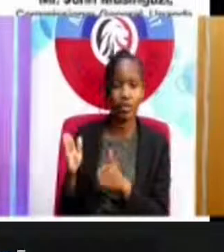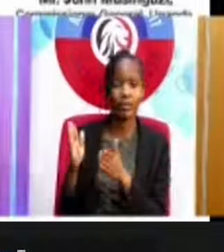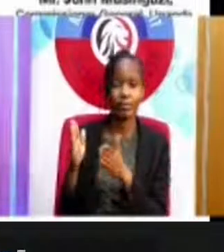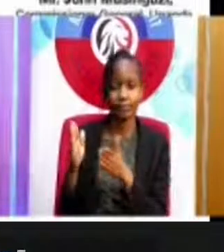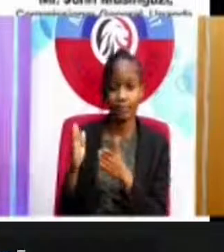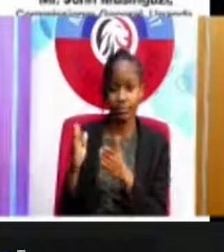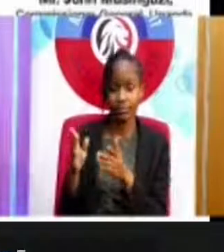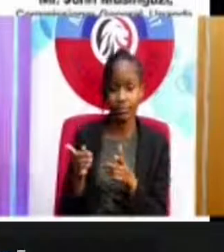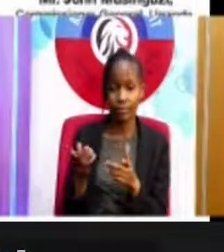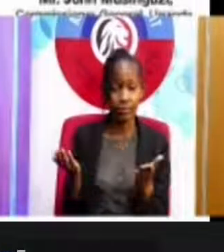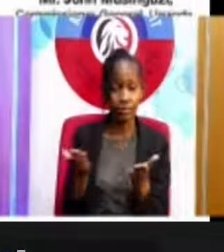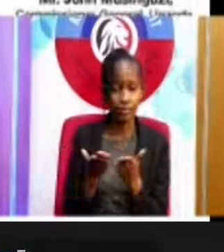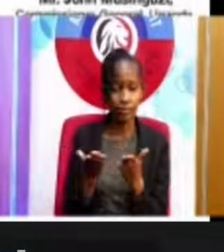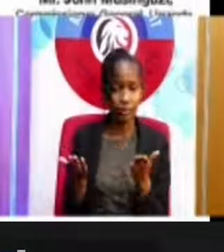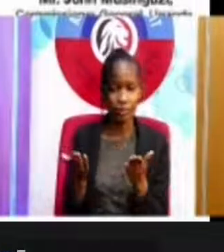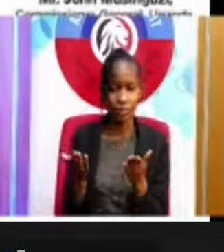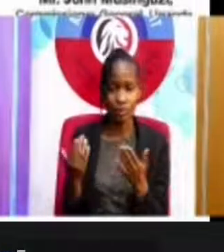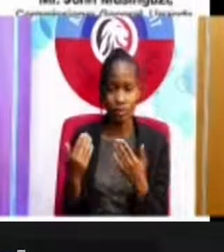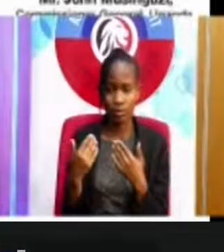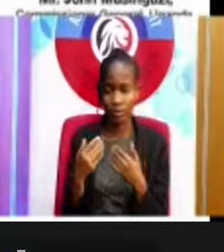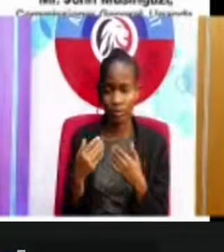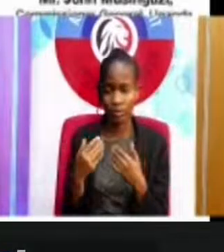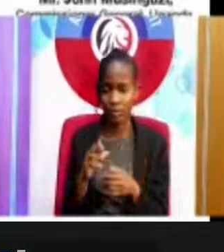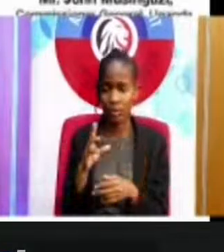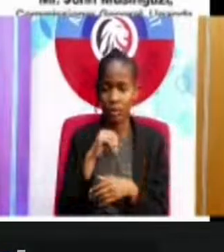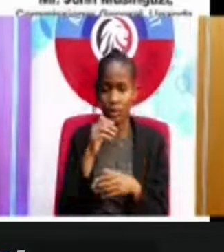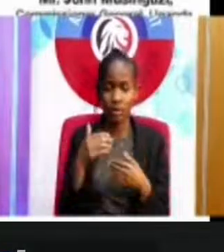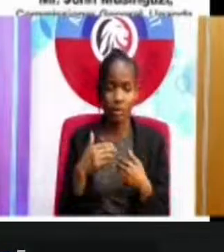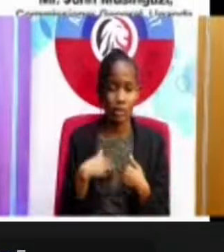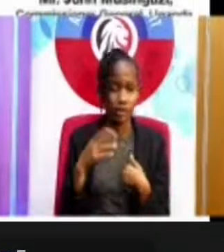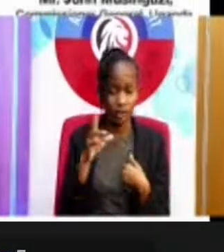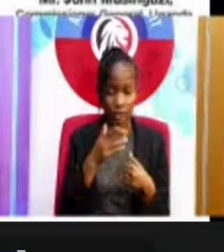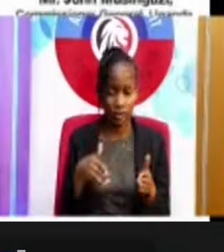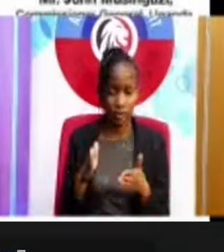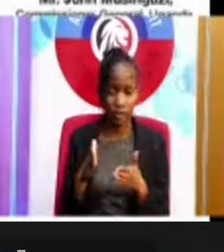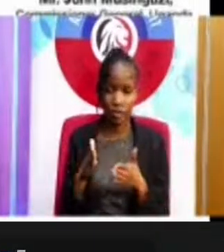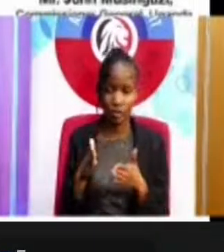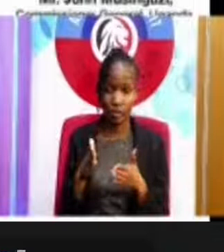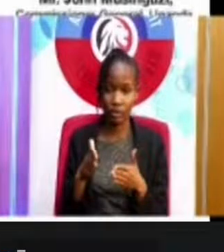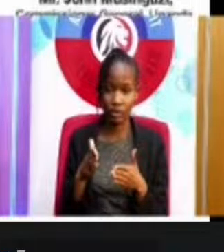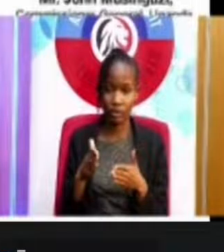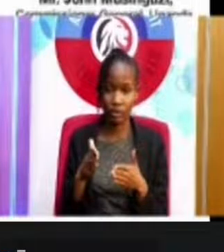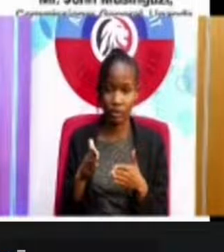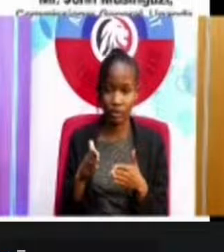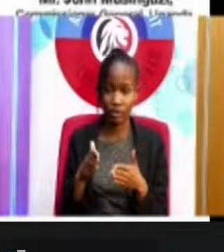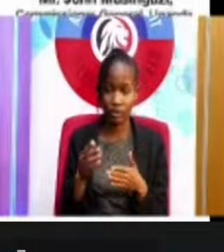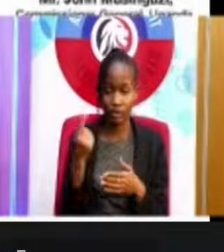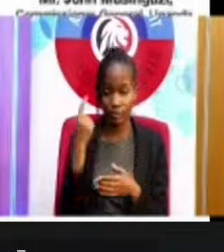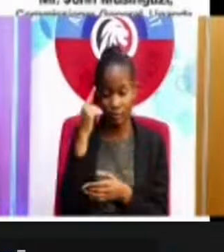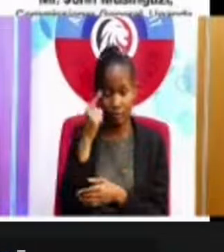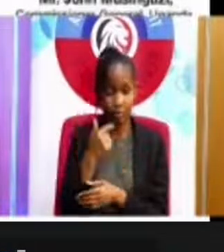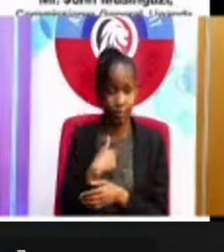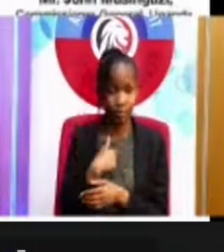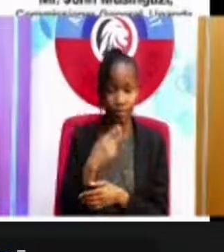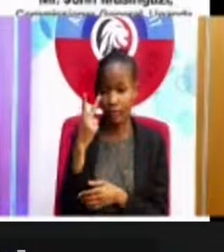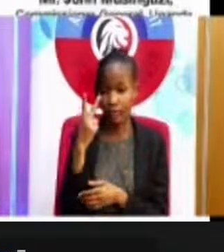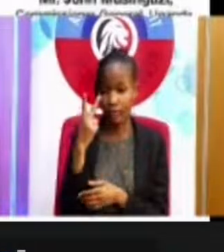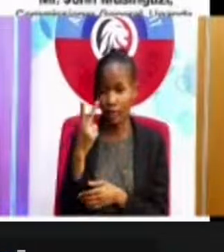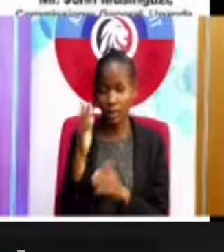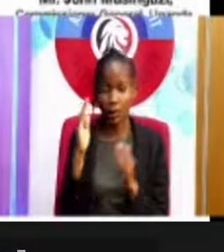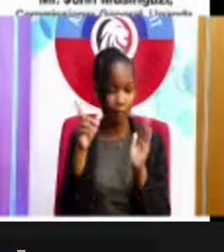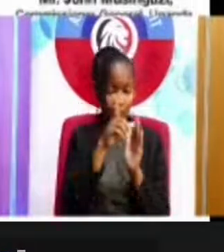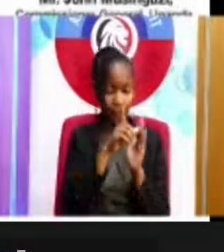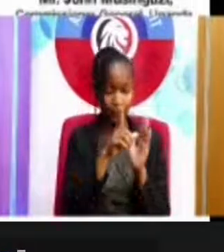thought that there will be no way, we'll be surprised that they will make way. So for me, the two big lessons, one